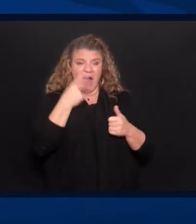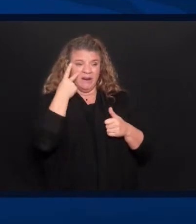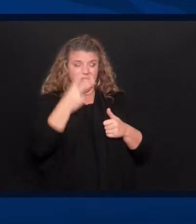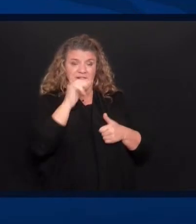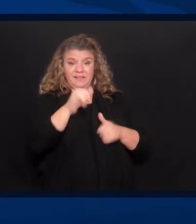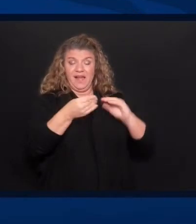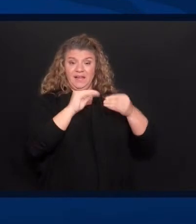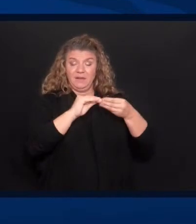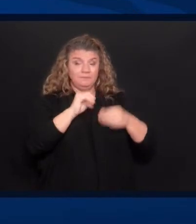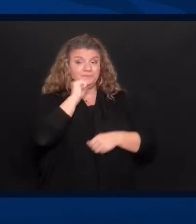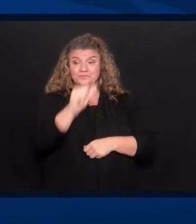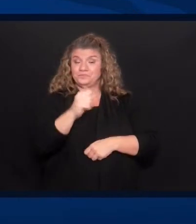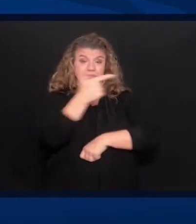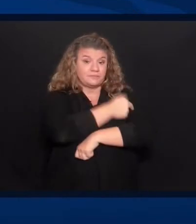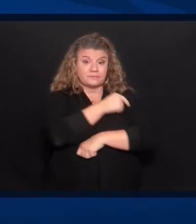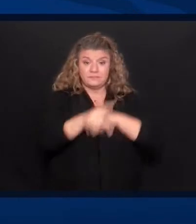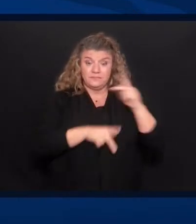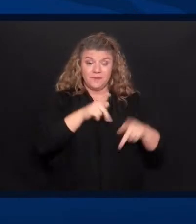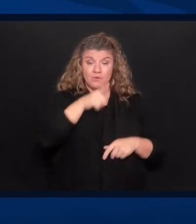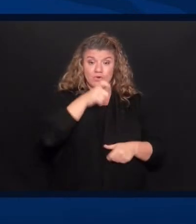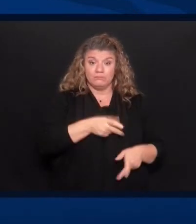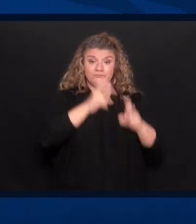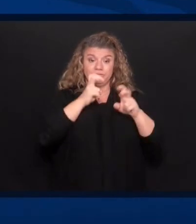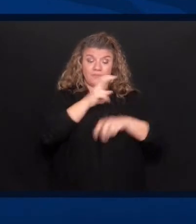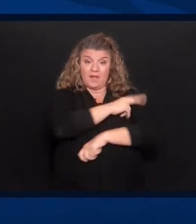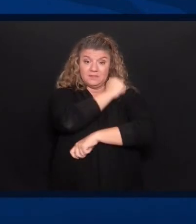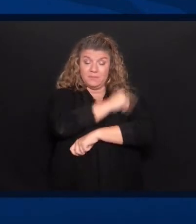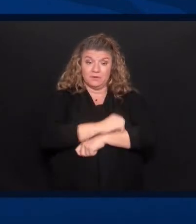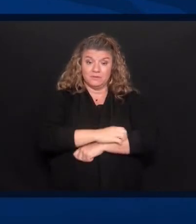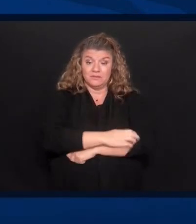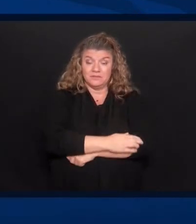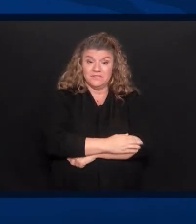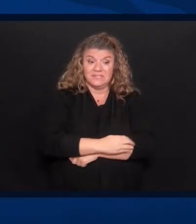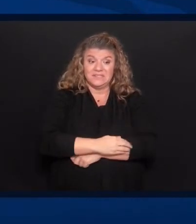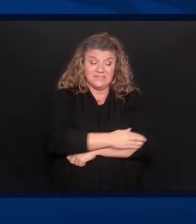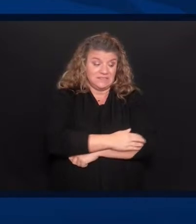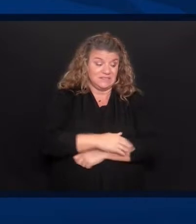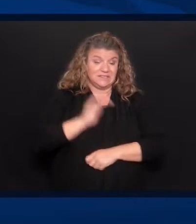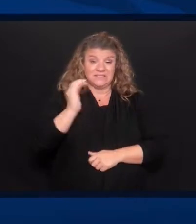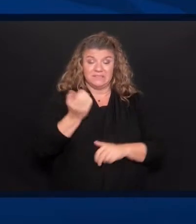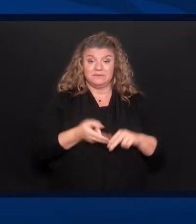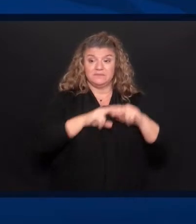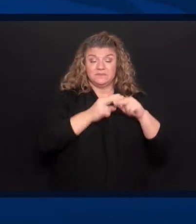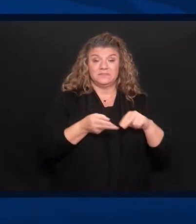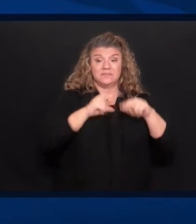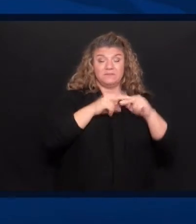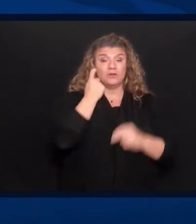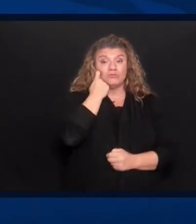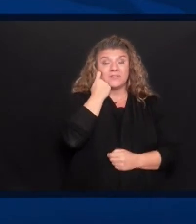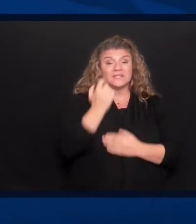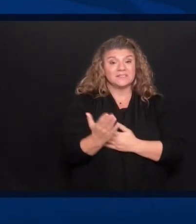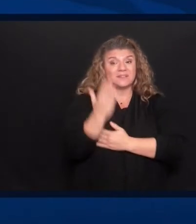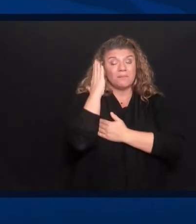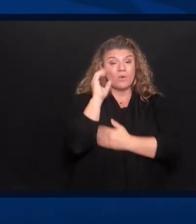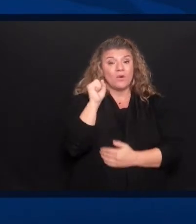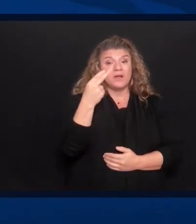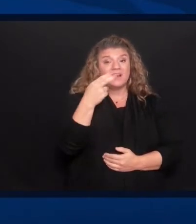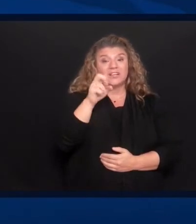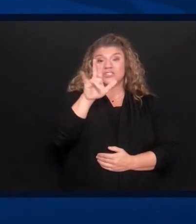of unvaccinated people who are in the hospital with COVID grow. Most recently this morning, Dr. Sherry Young